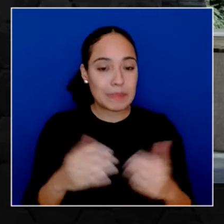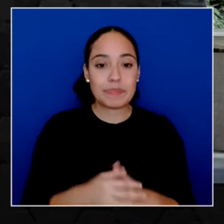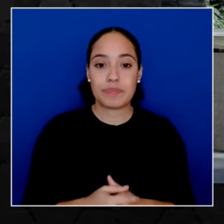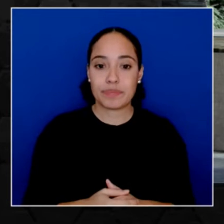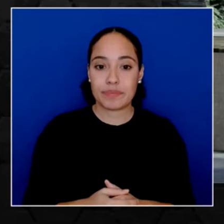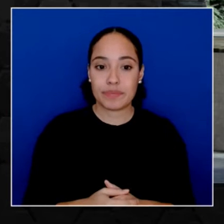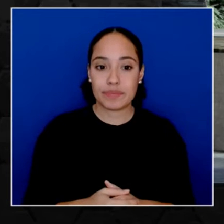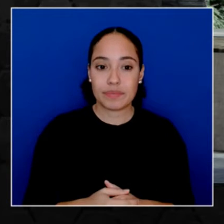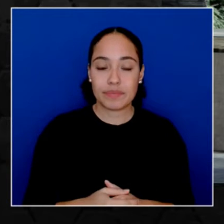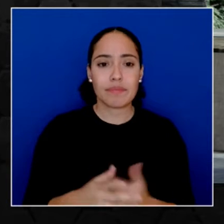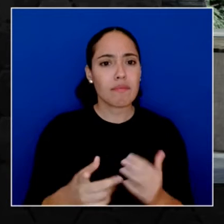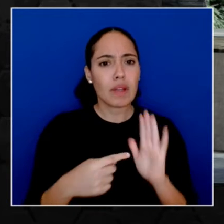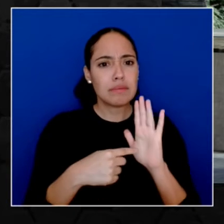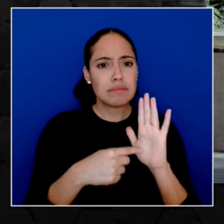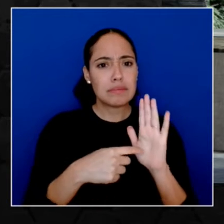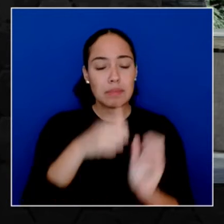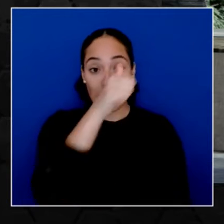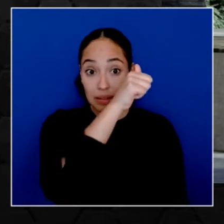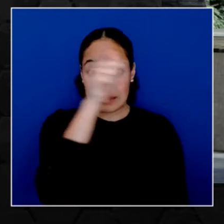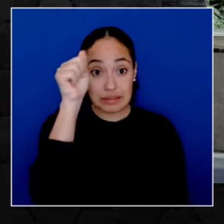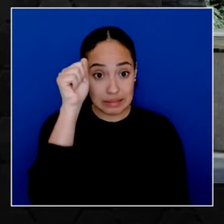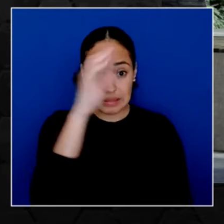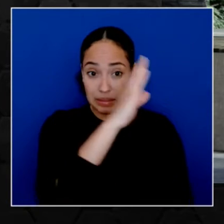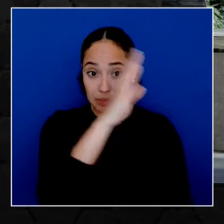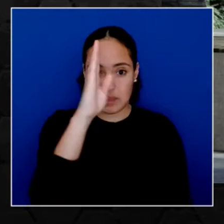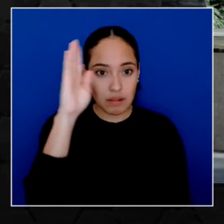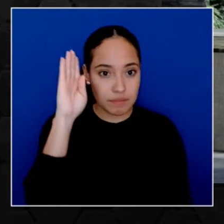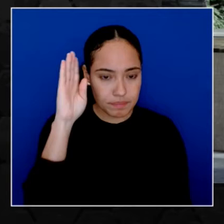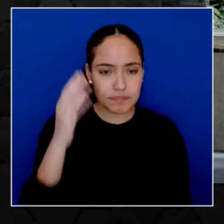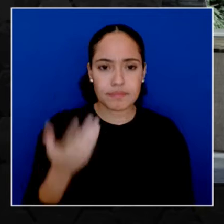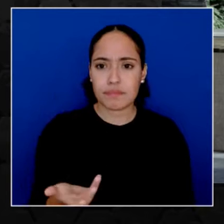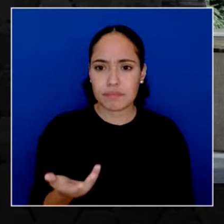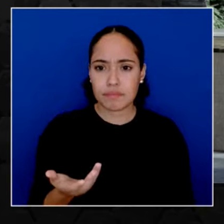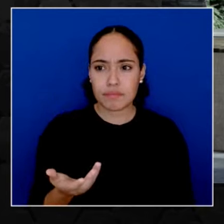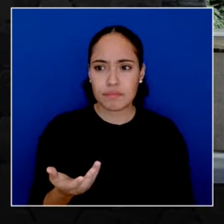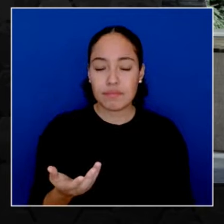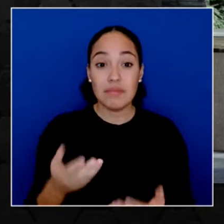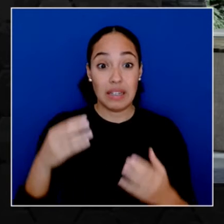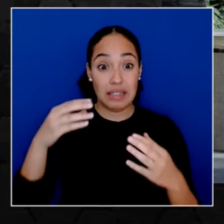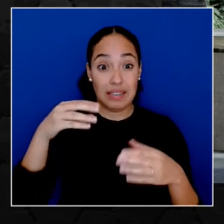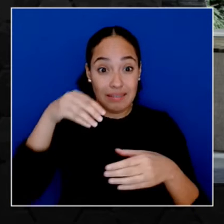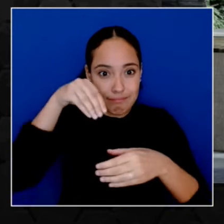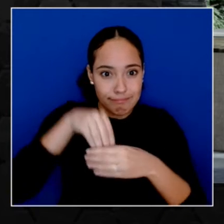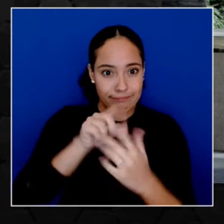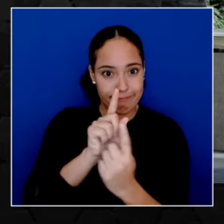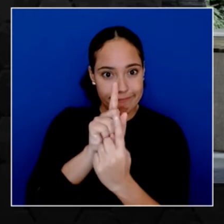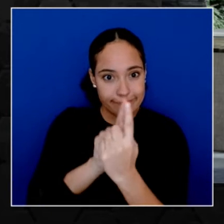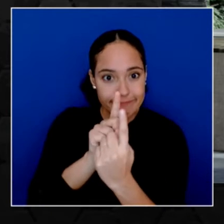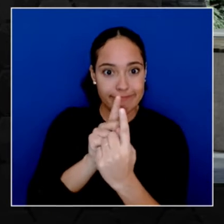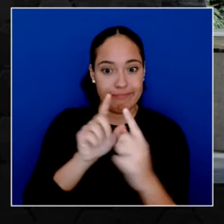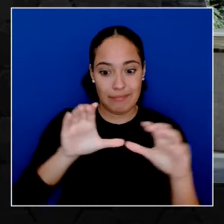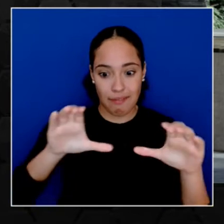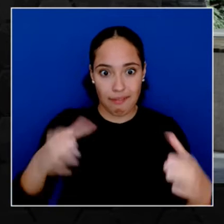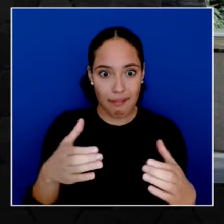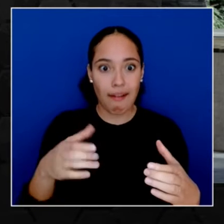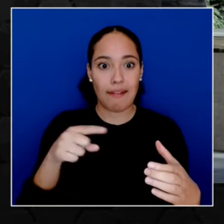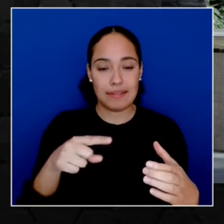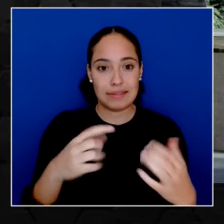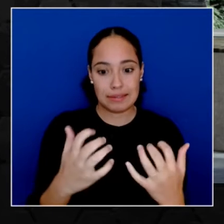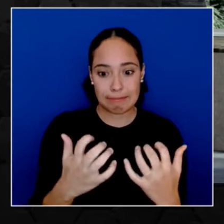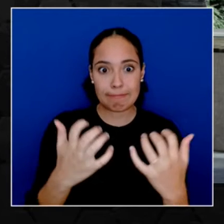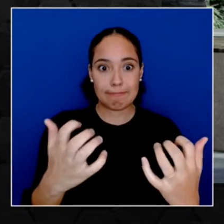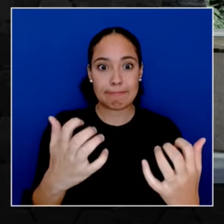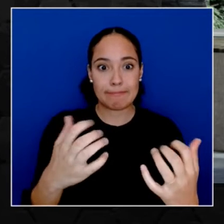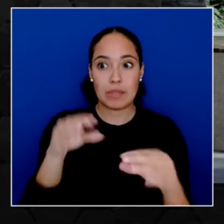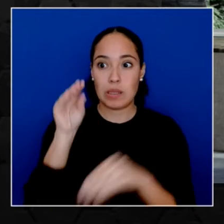in teaching together with the lectures from real people and real professors? So Amir, please share your thoughts on that, because you probably